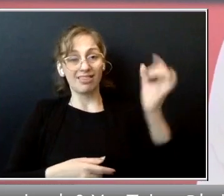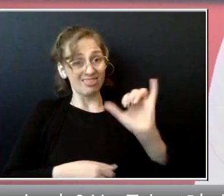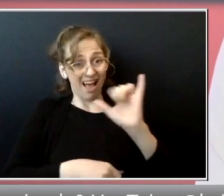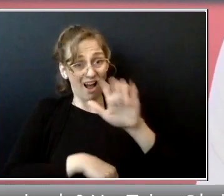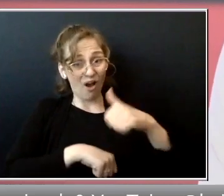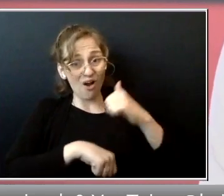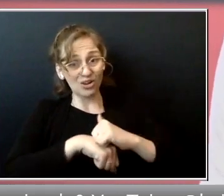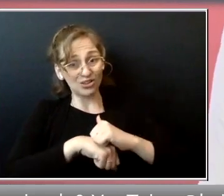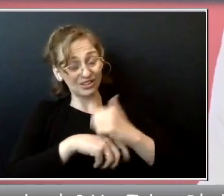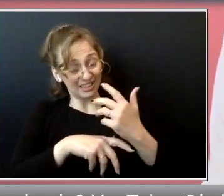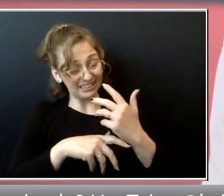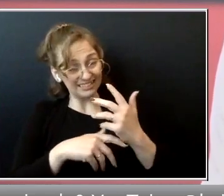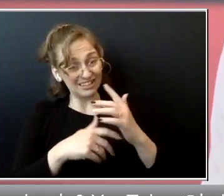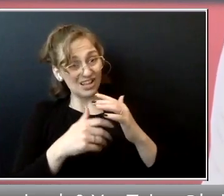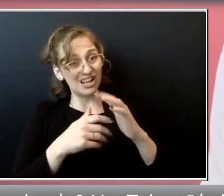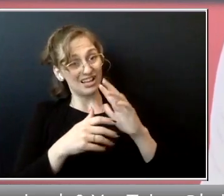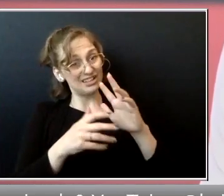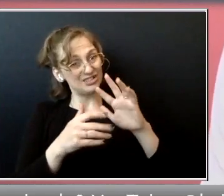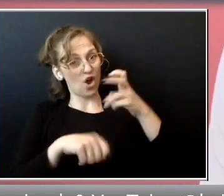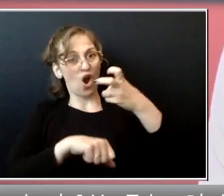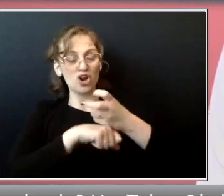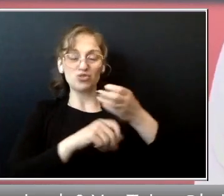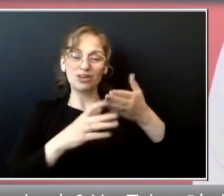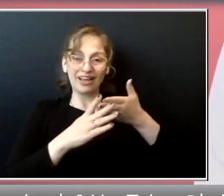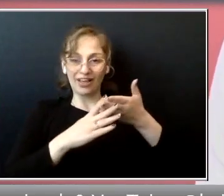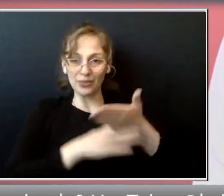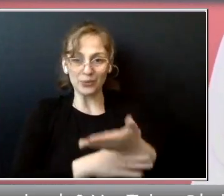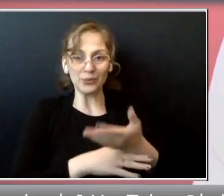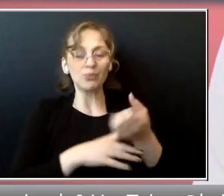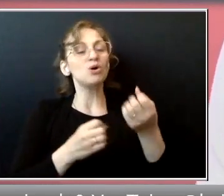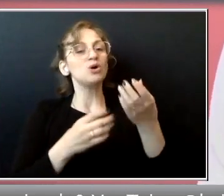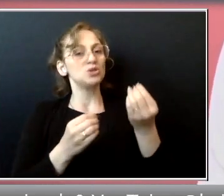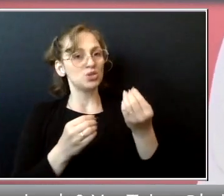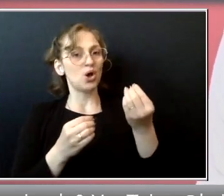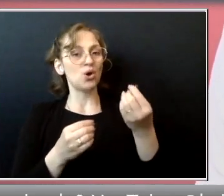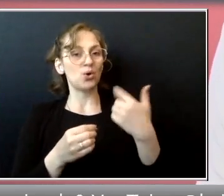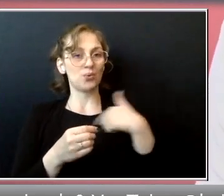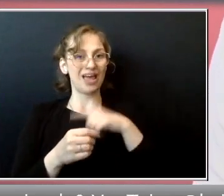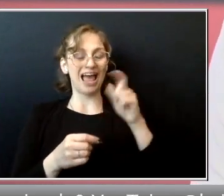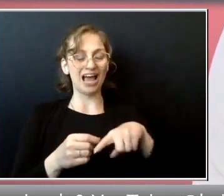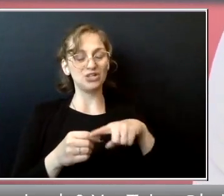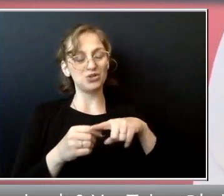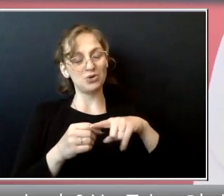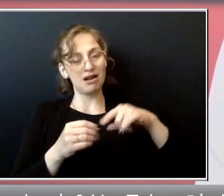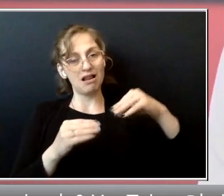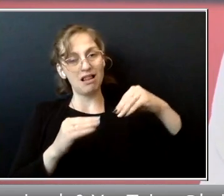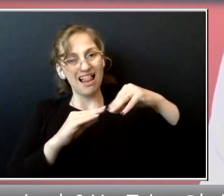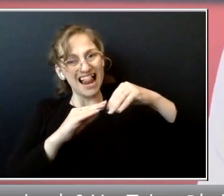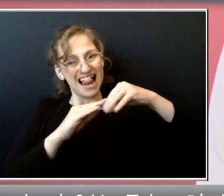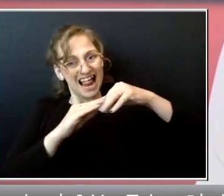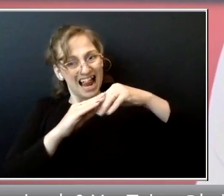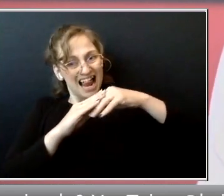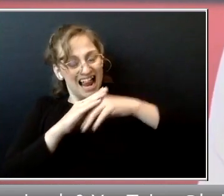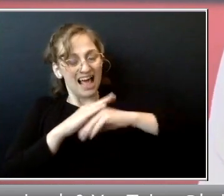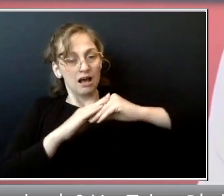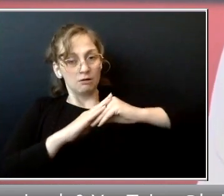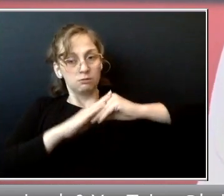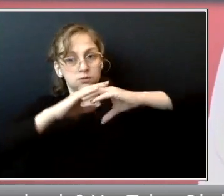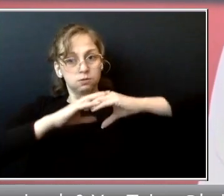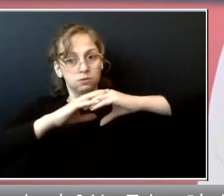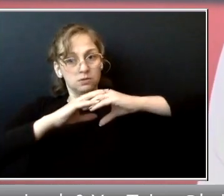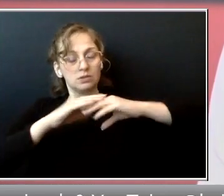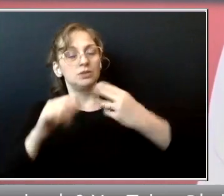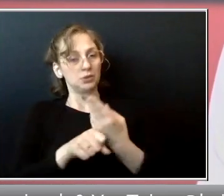and that concrete and reconstruct the vein with stents. We're excited to be able to offer that with the technology, and